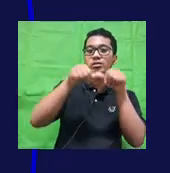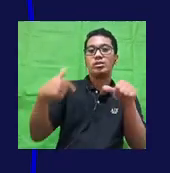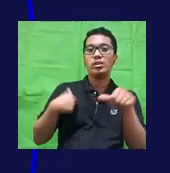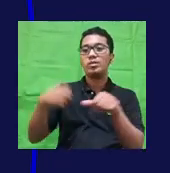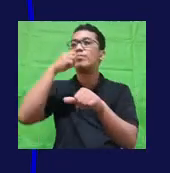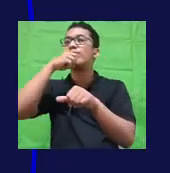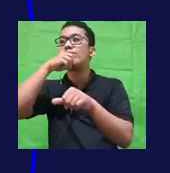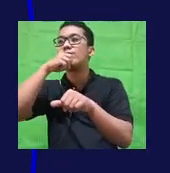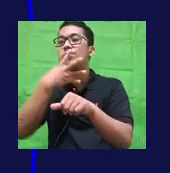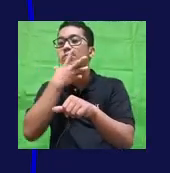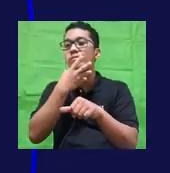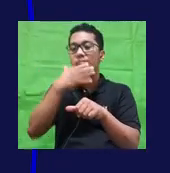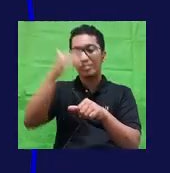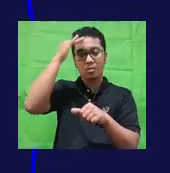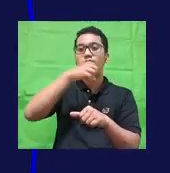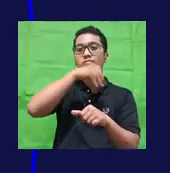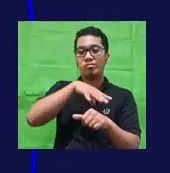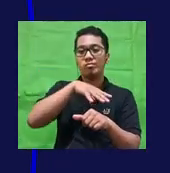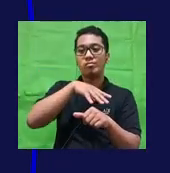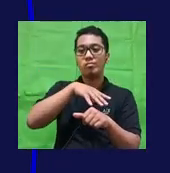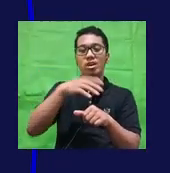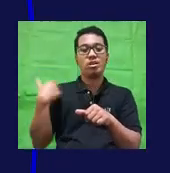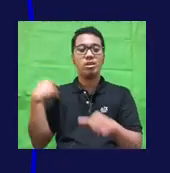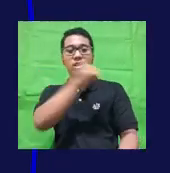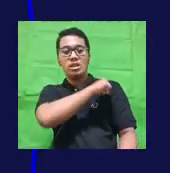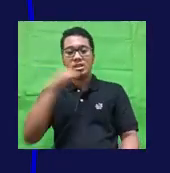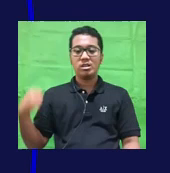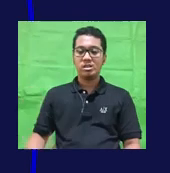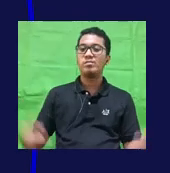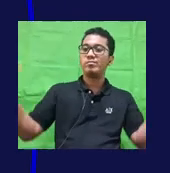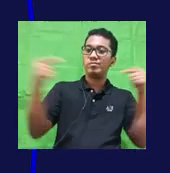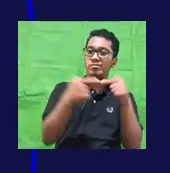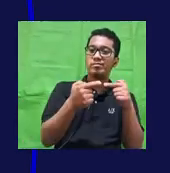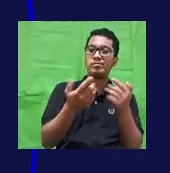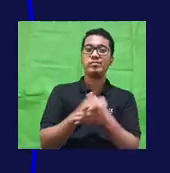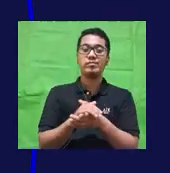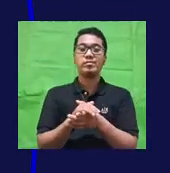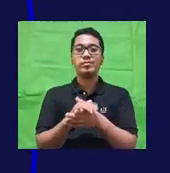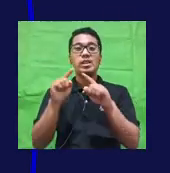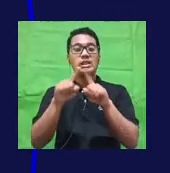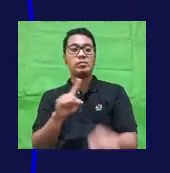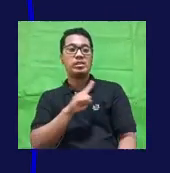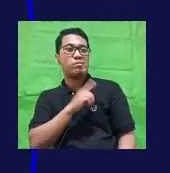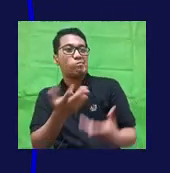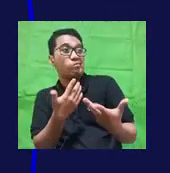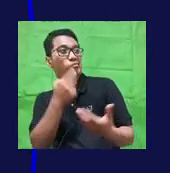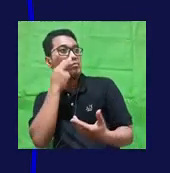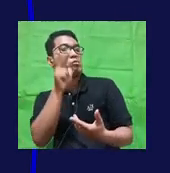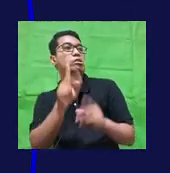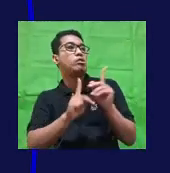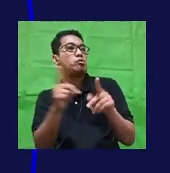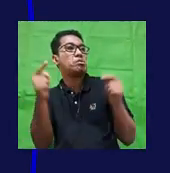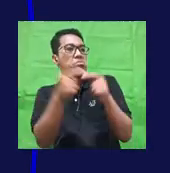as a Chinese person. That was quite overwhelming to myself for two reasons. One is to understand that the comic